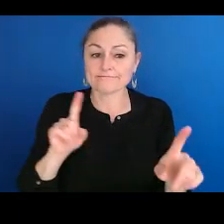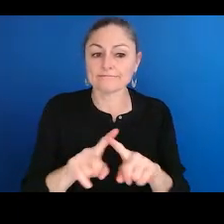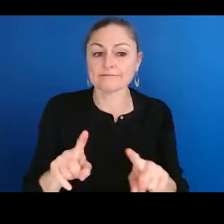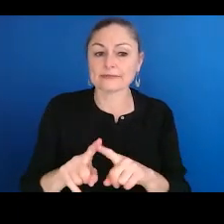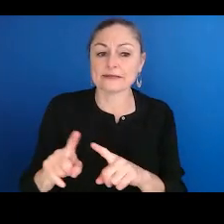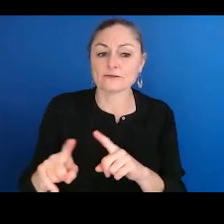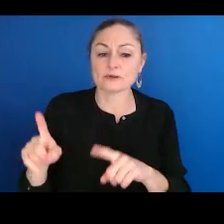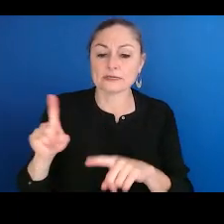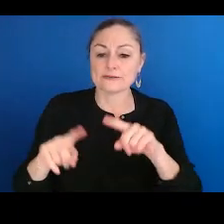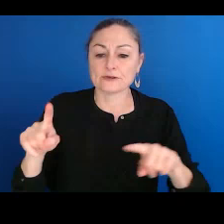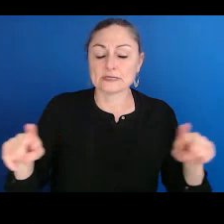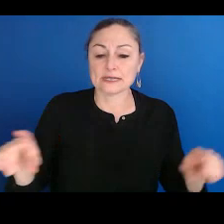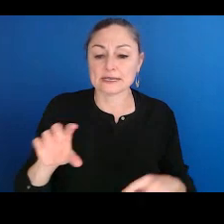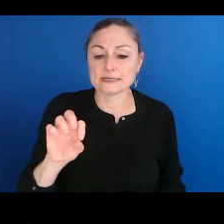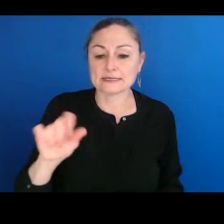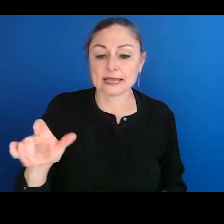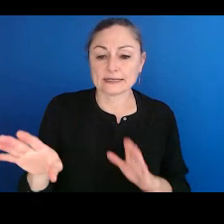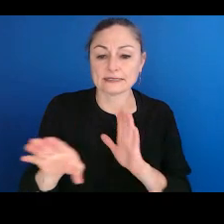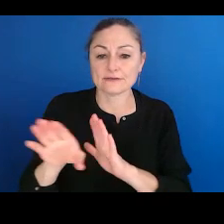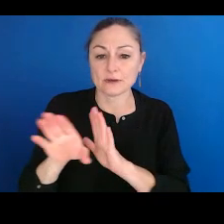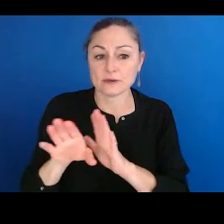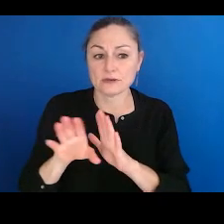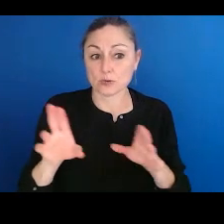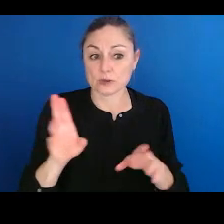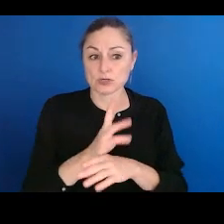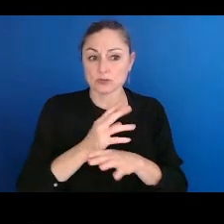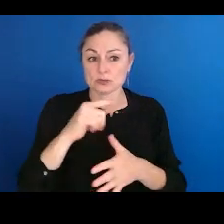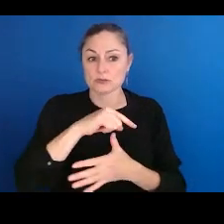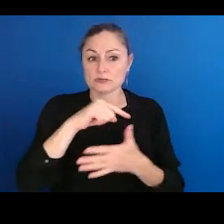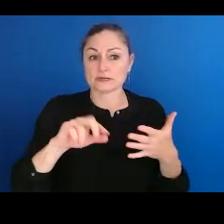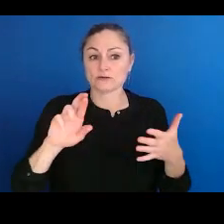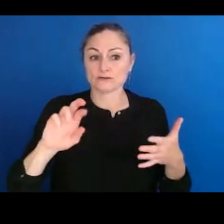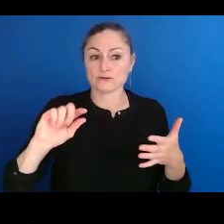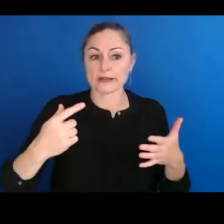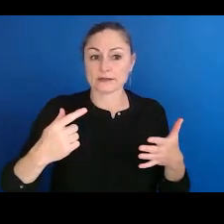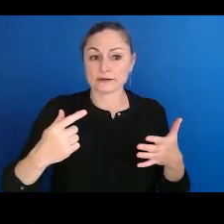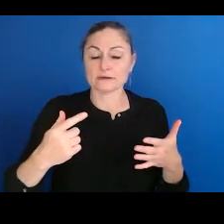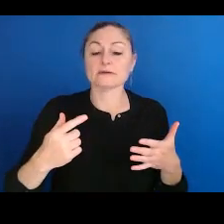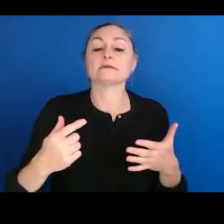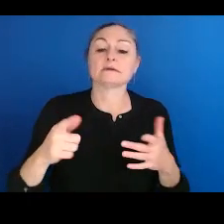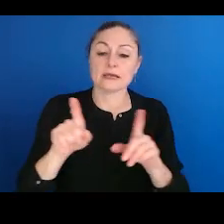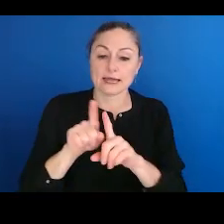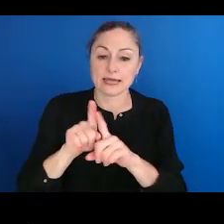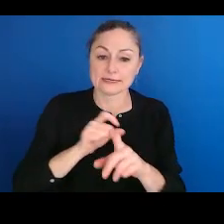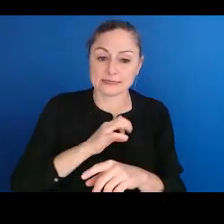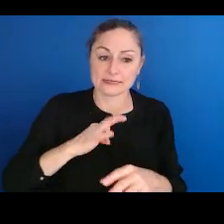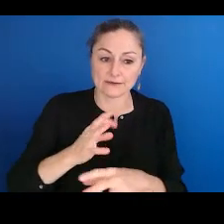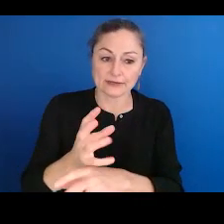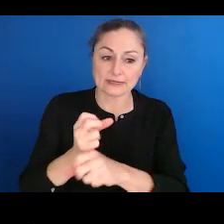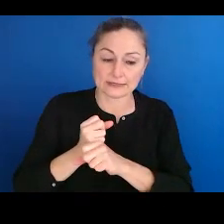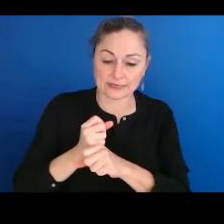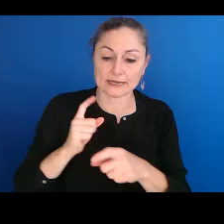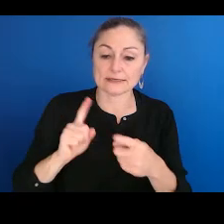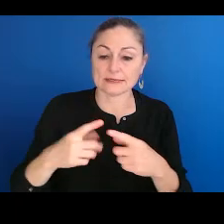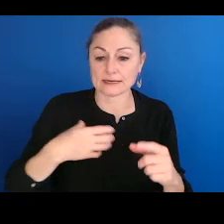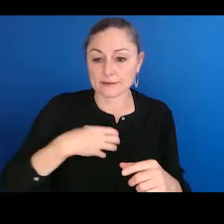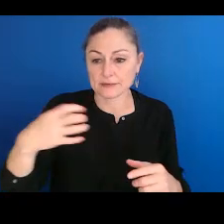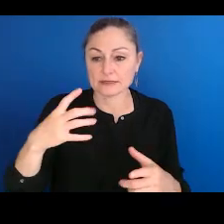development. And we use these regulations as our staff accepts complaints, conducts investigations, and